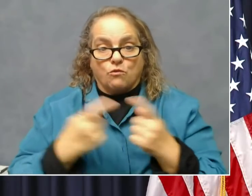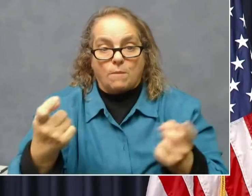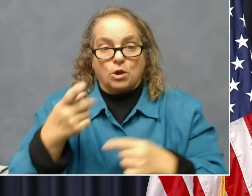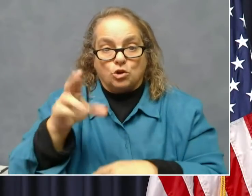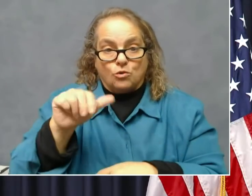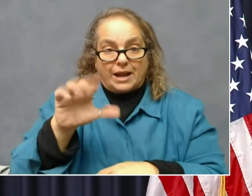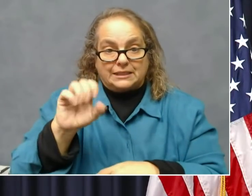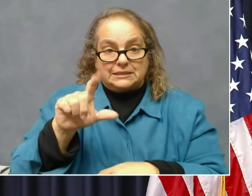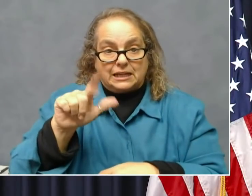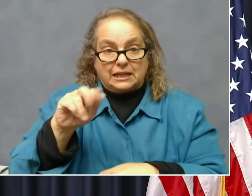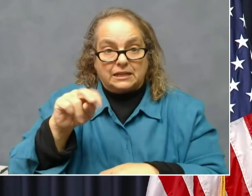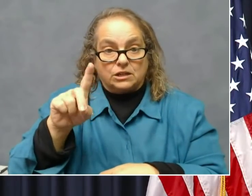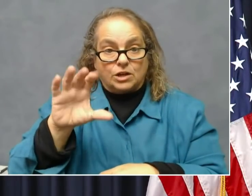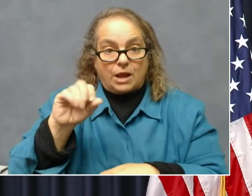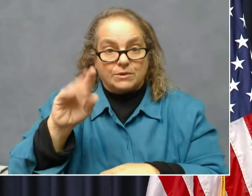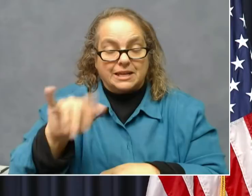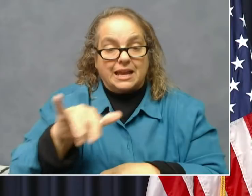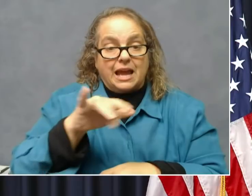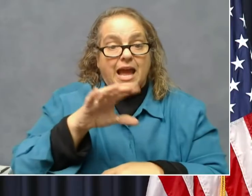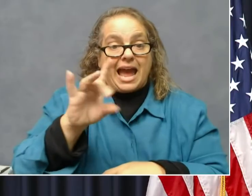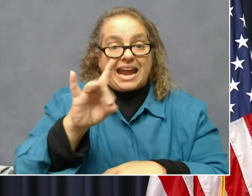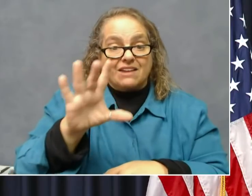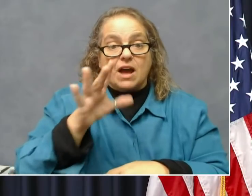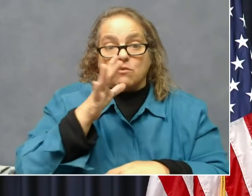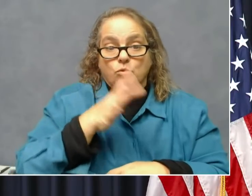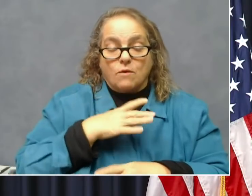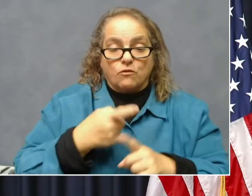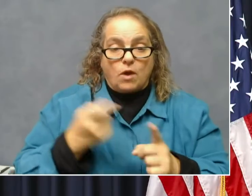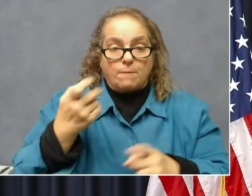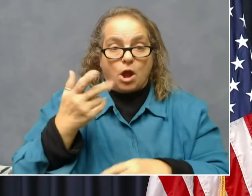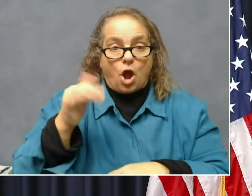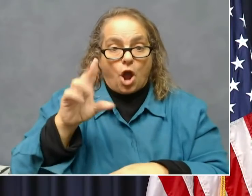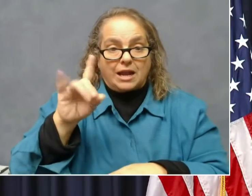an 85-year-old woman from Hardin County,